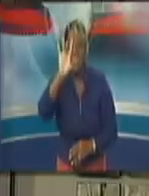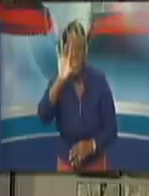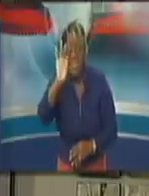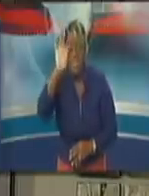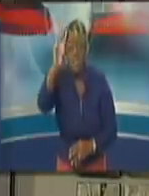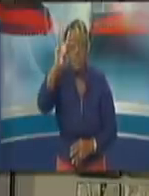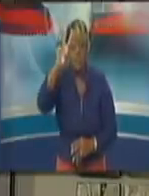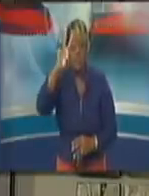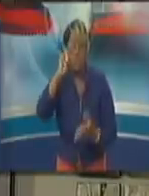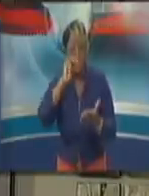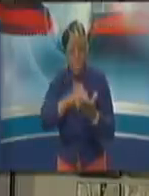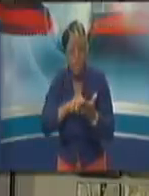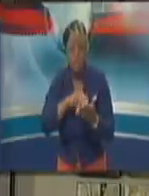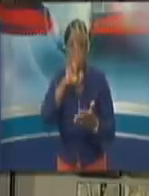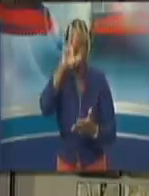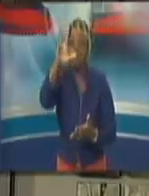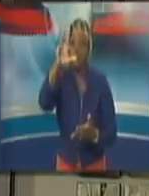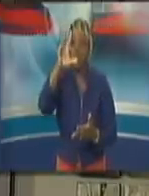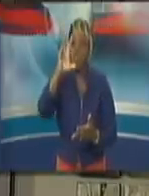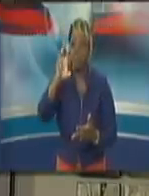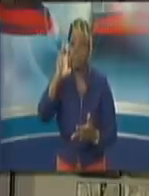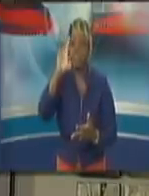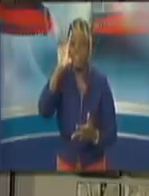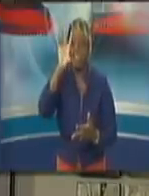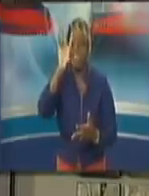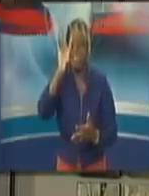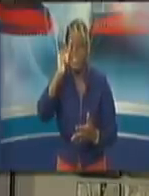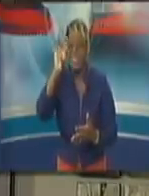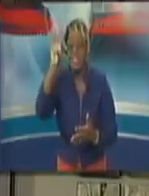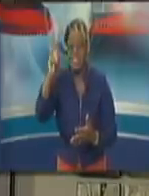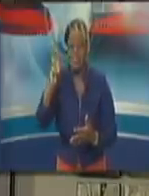192,267, and recovered